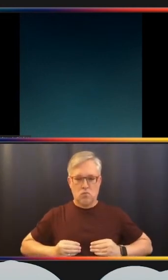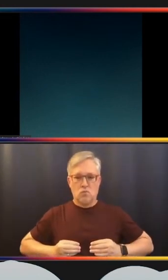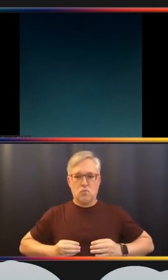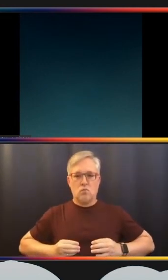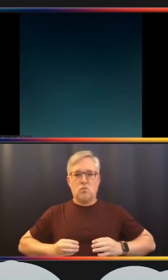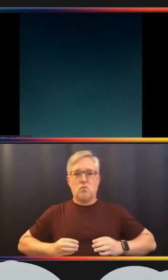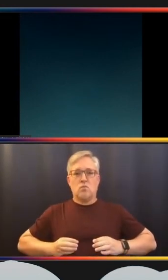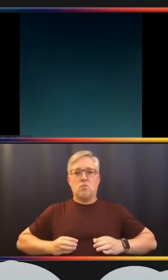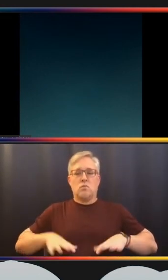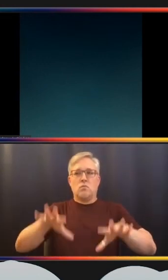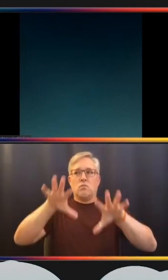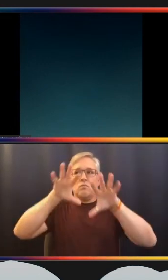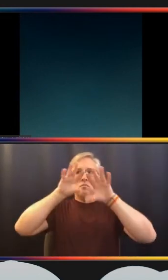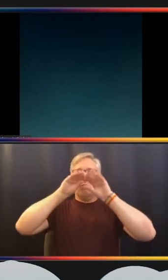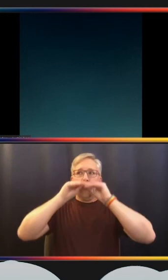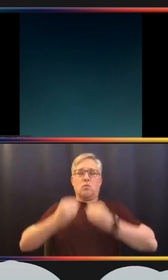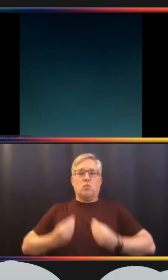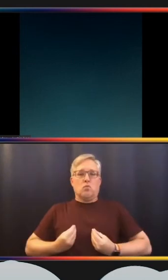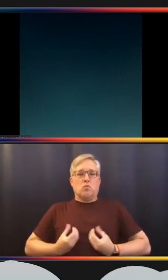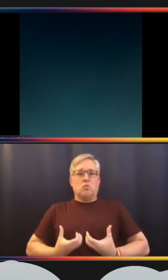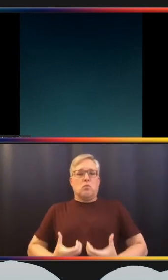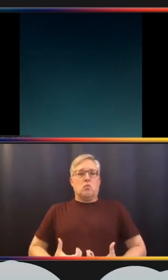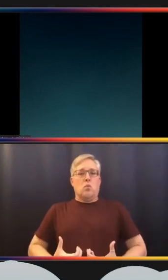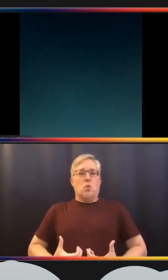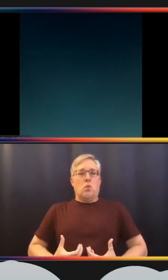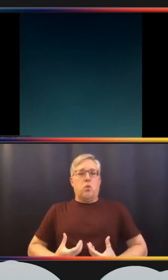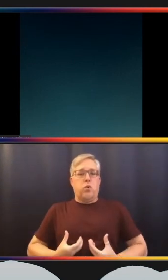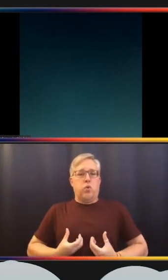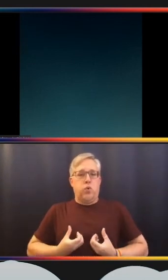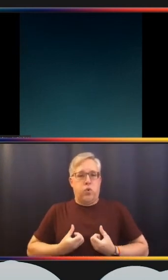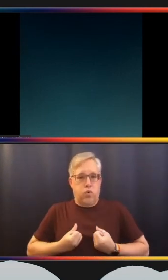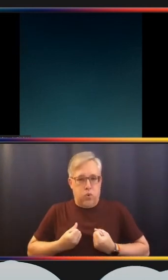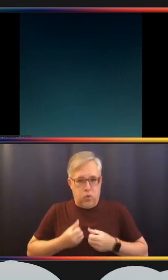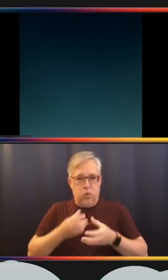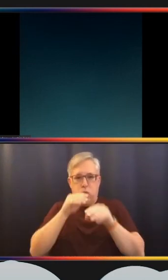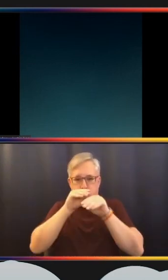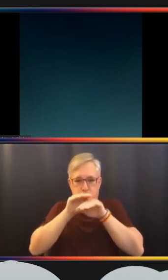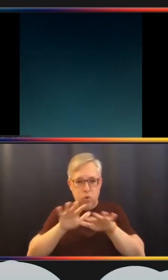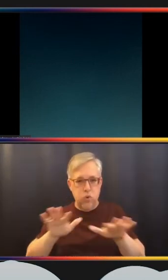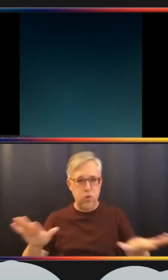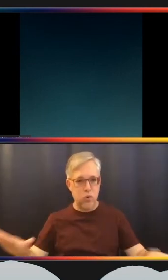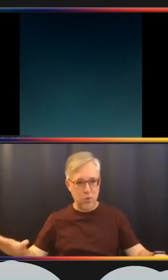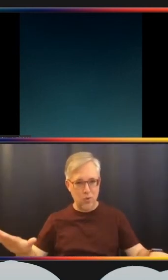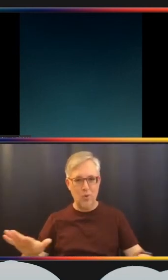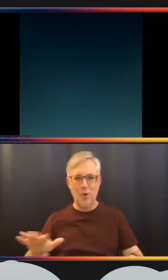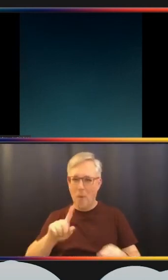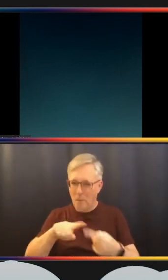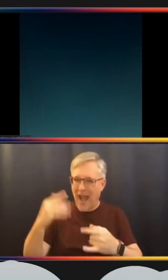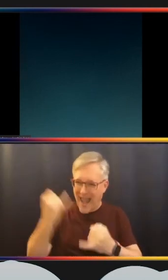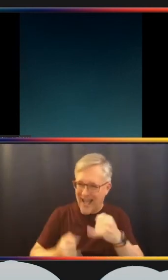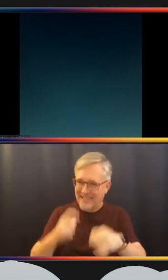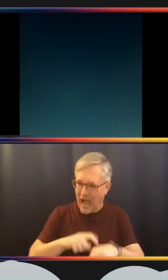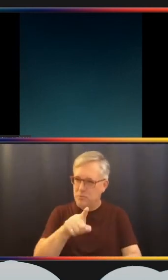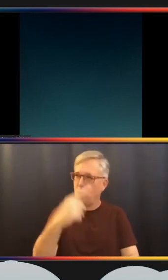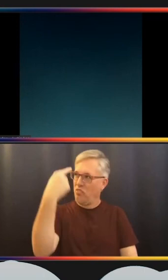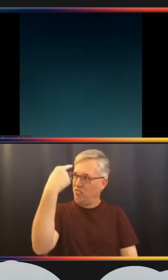to your stomach for a purpose? Do that. Relax your shoulders. Talk to people when you